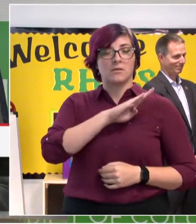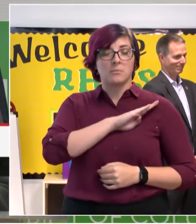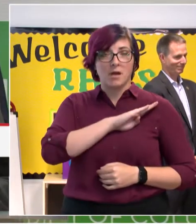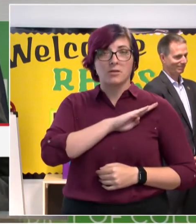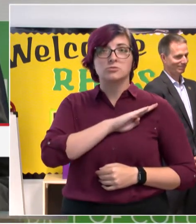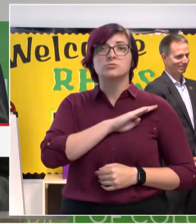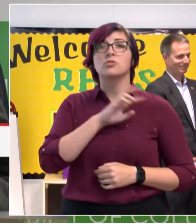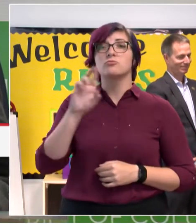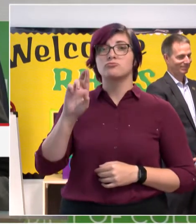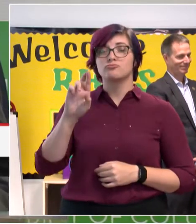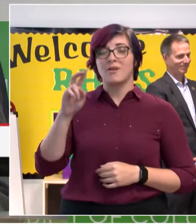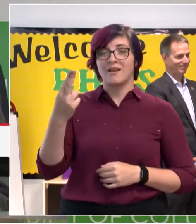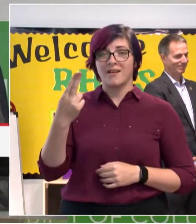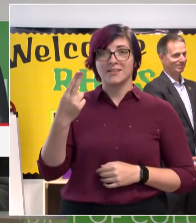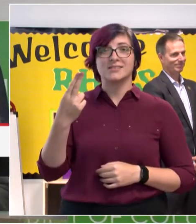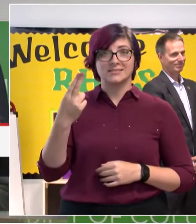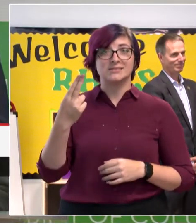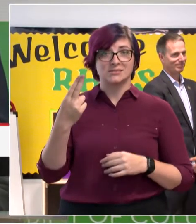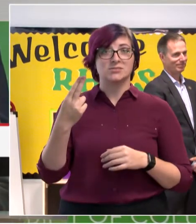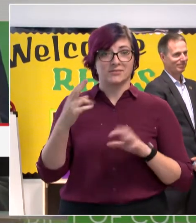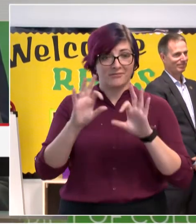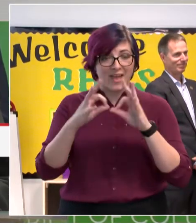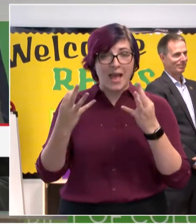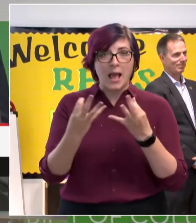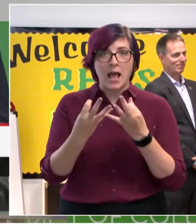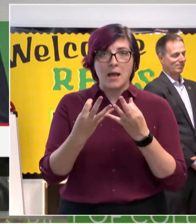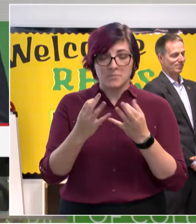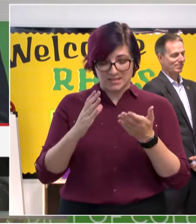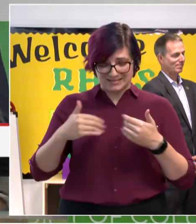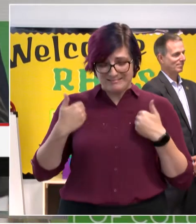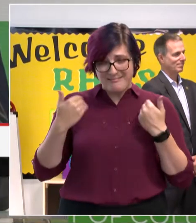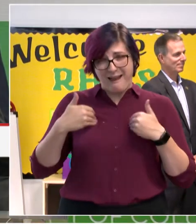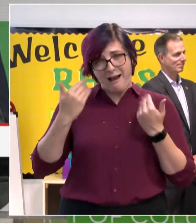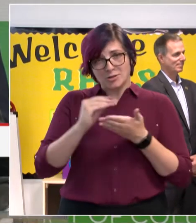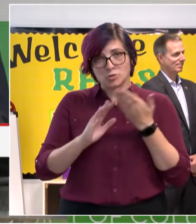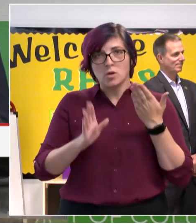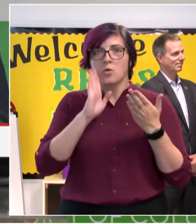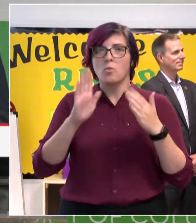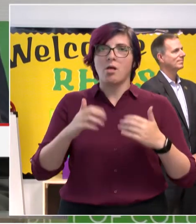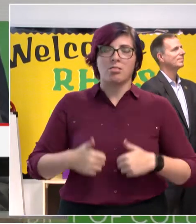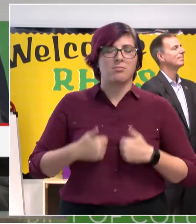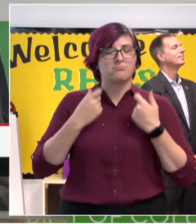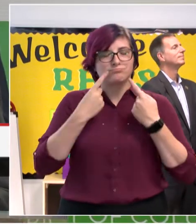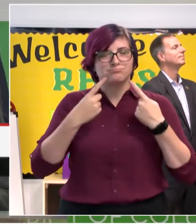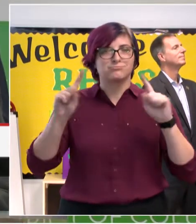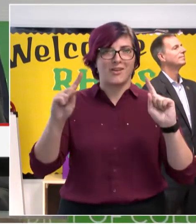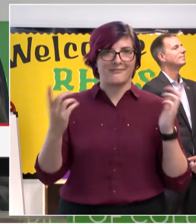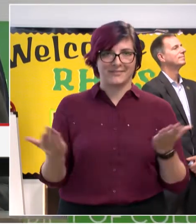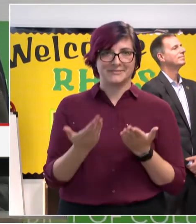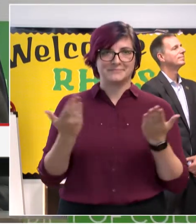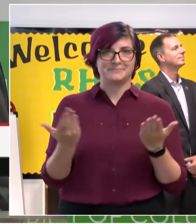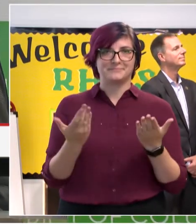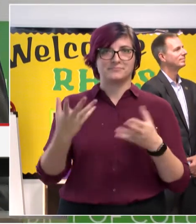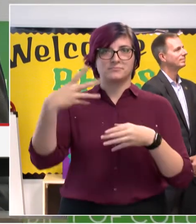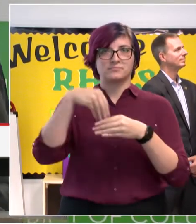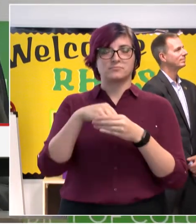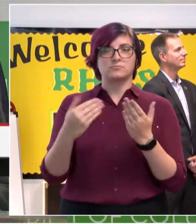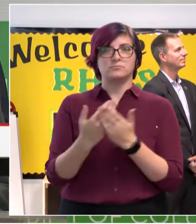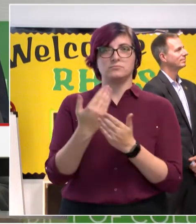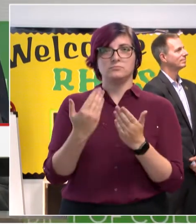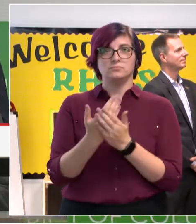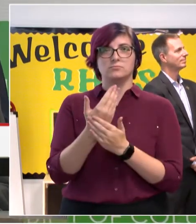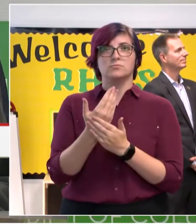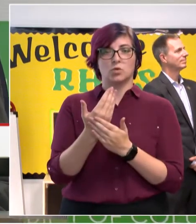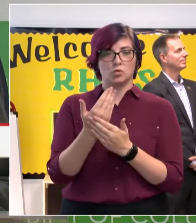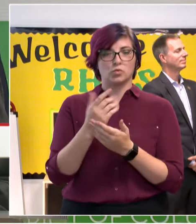youngest students are going to thrive here. I am proud that my team is part of this new change while preserving the school's rich